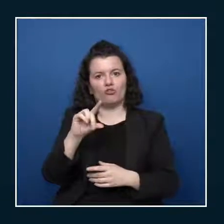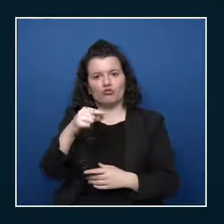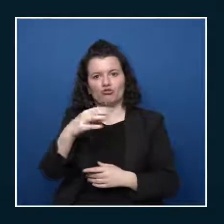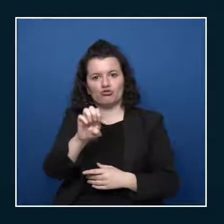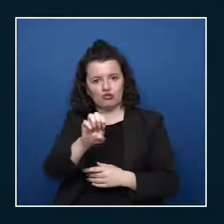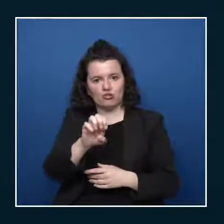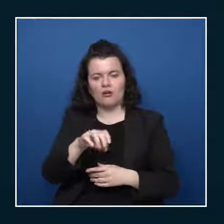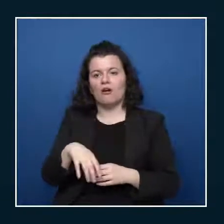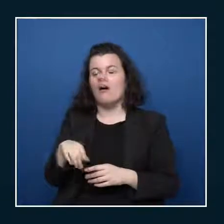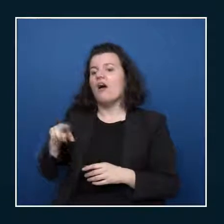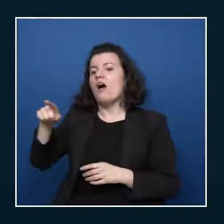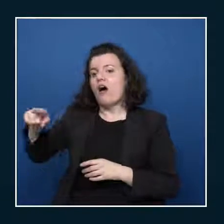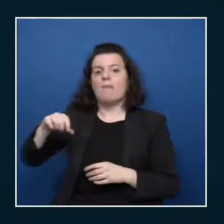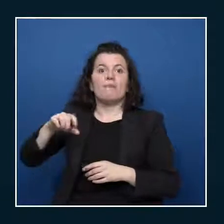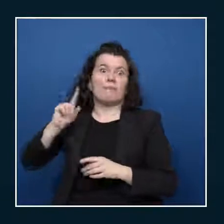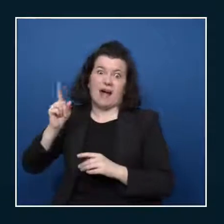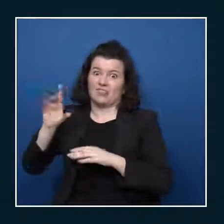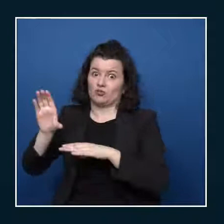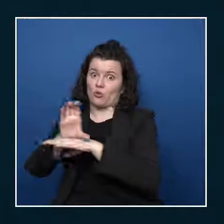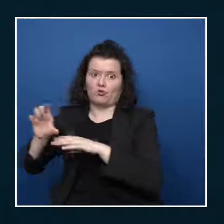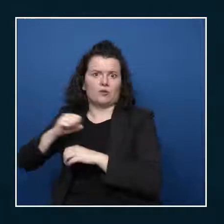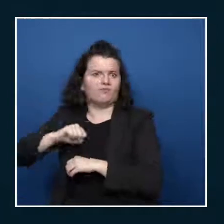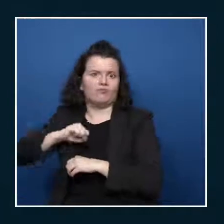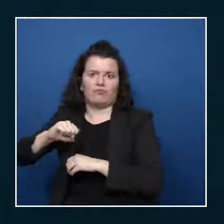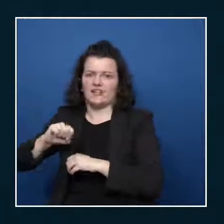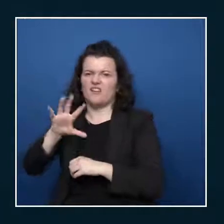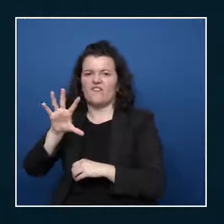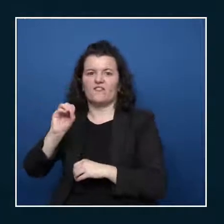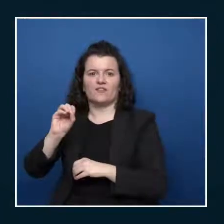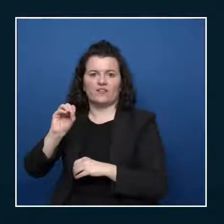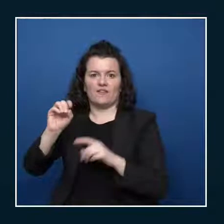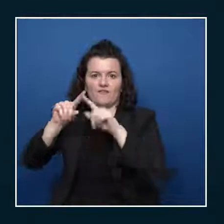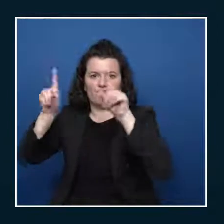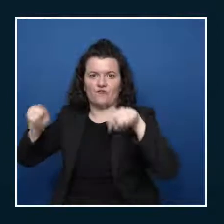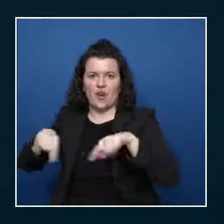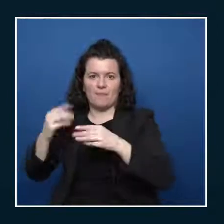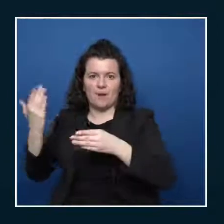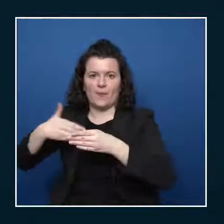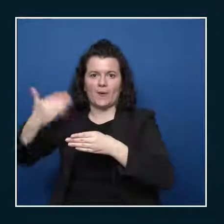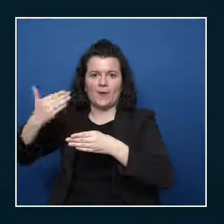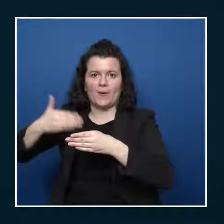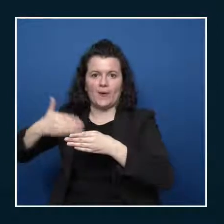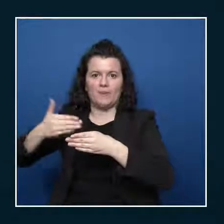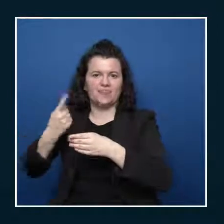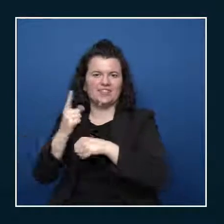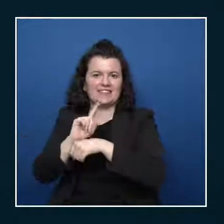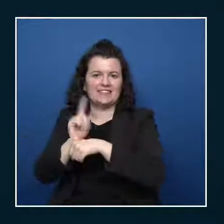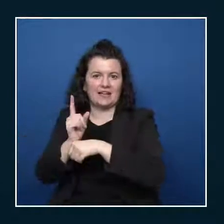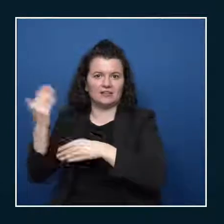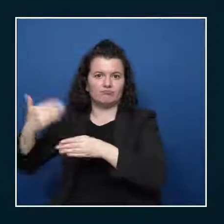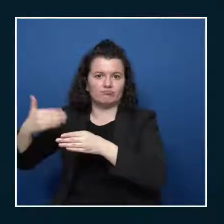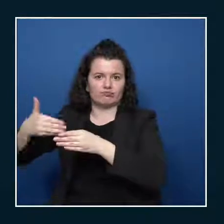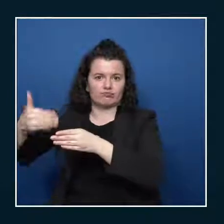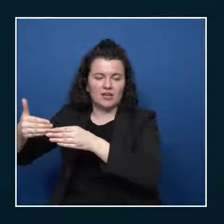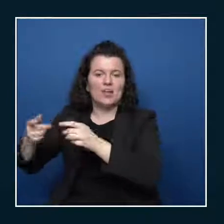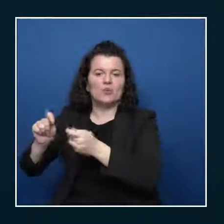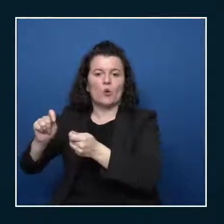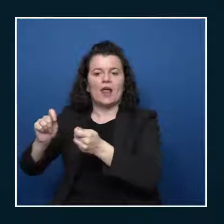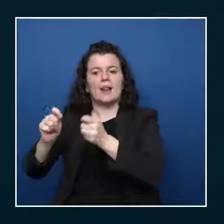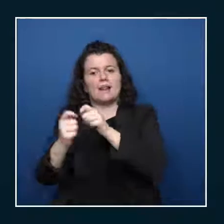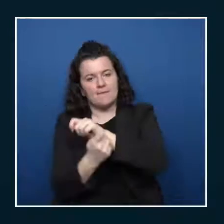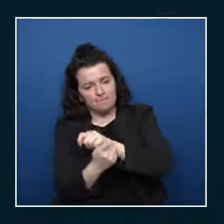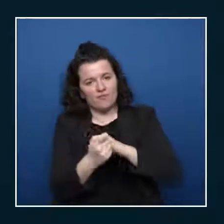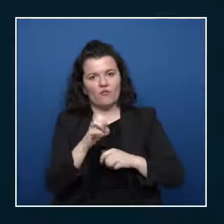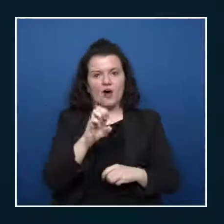API calls at like 60 frames a second, that's a problem. And so we got to put these things on devices closer to the edge, and that's a good way